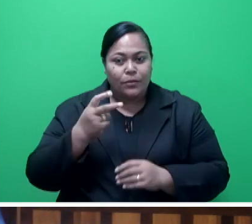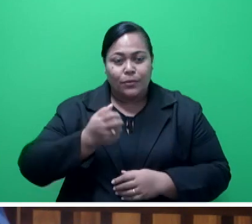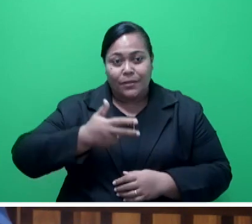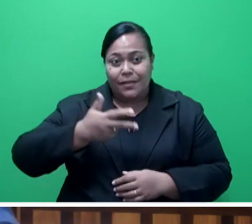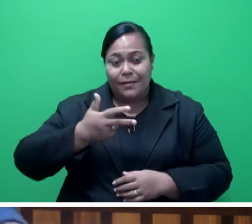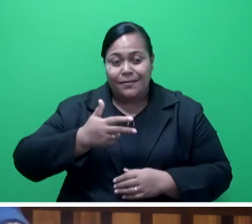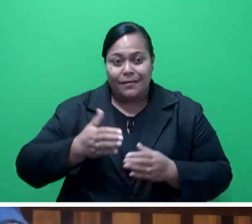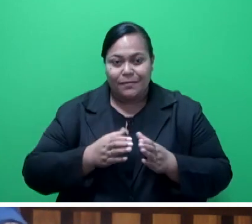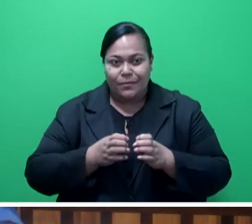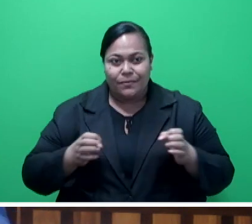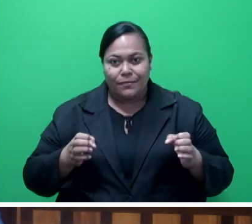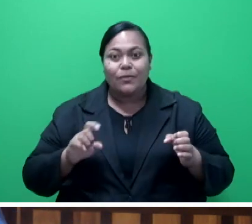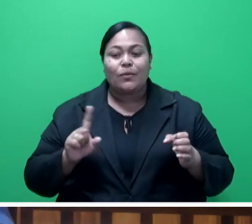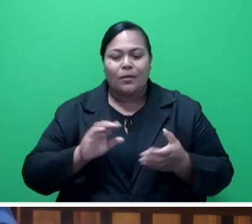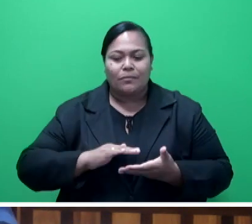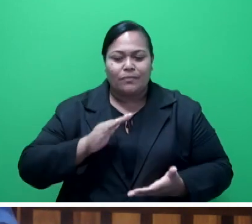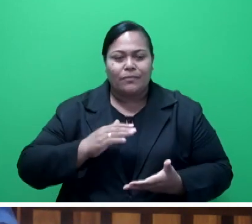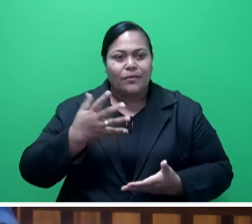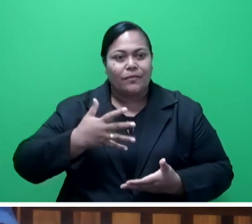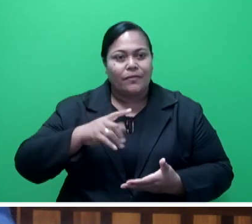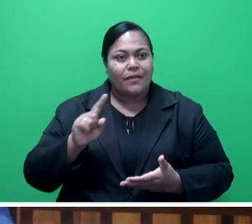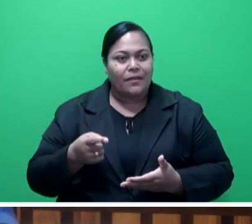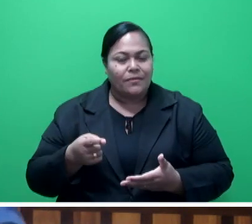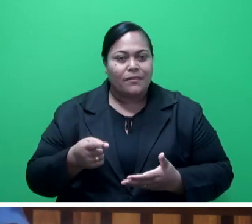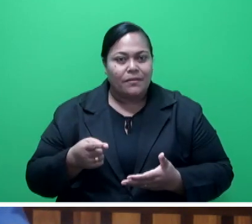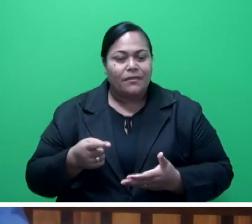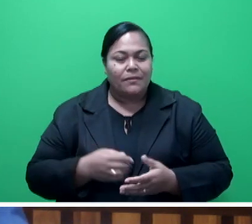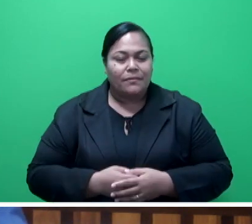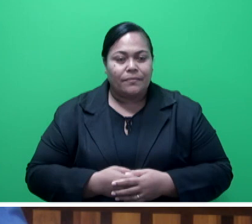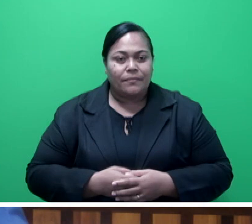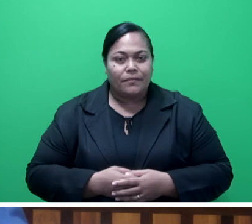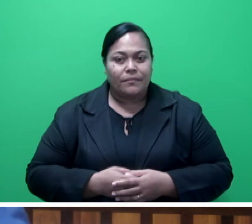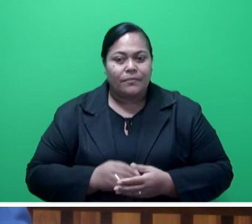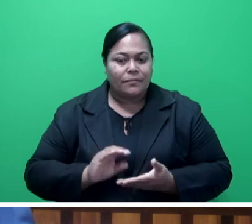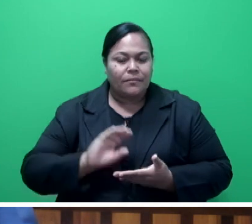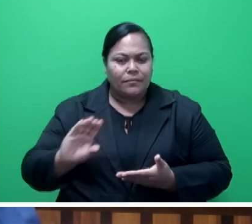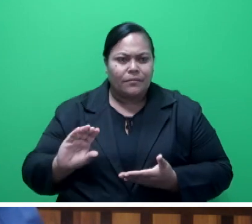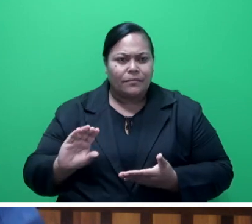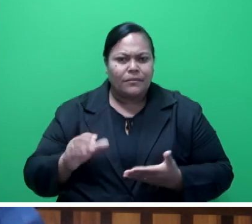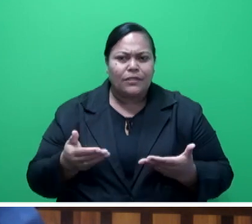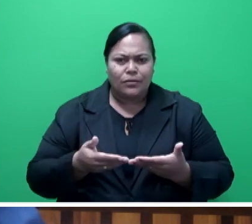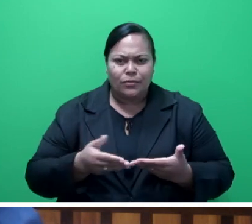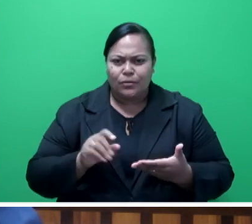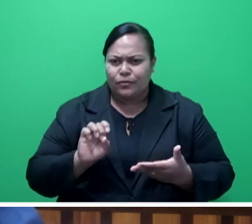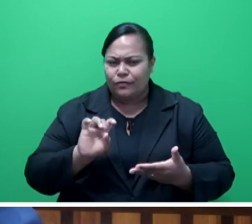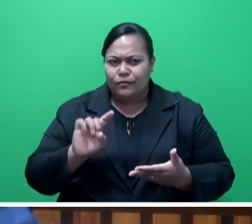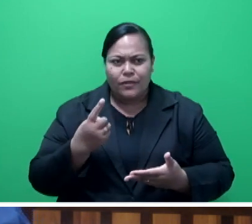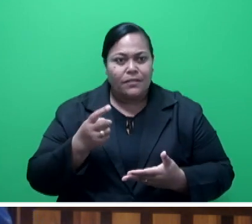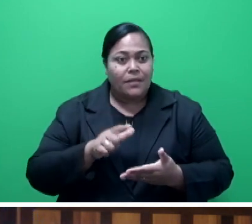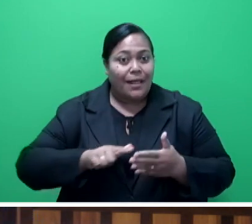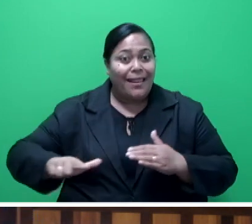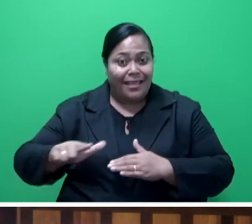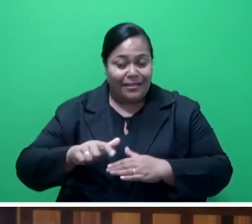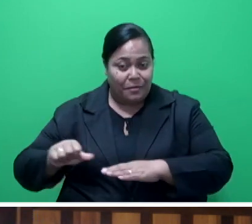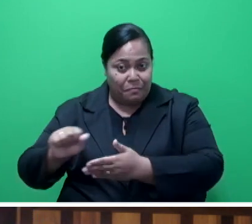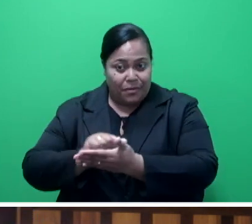by increasing the first home grant to $15,000 and also introducing a first land purchase grant of $10,000 for those Fijian households